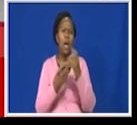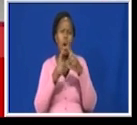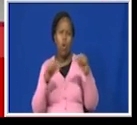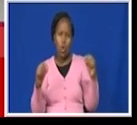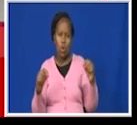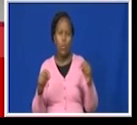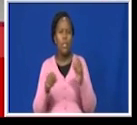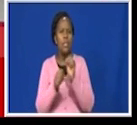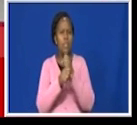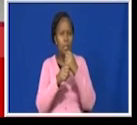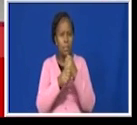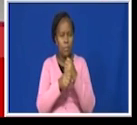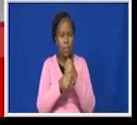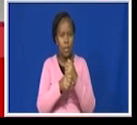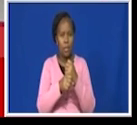do one?